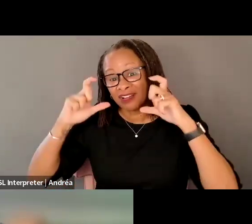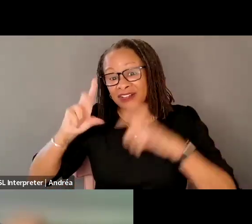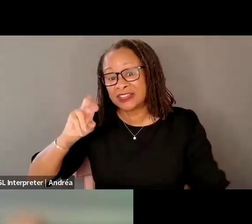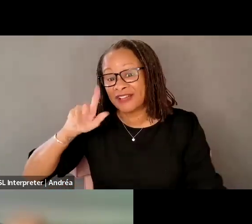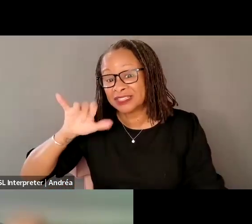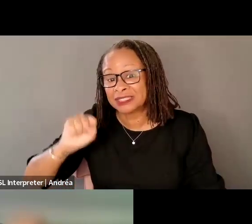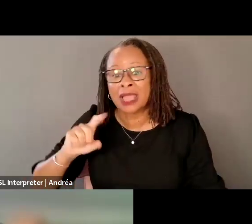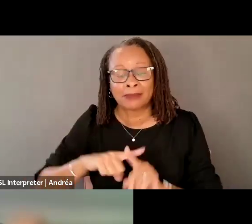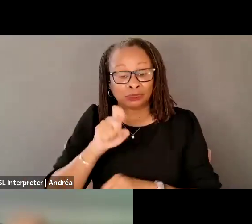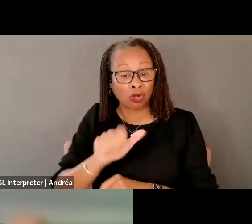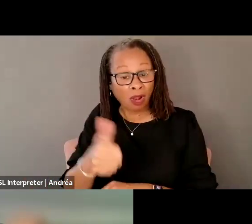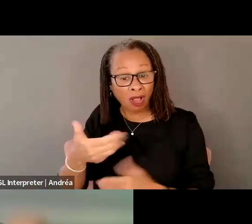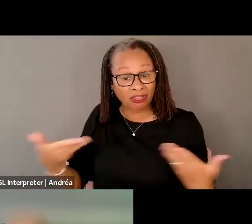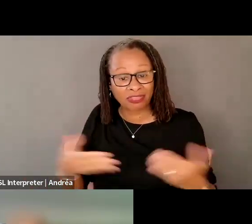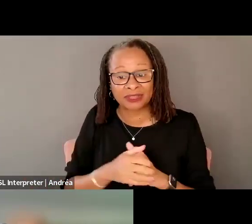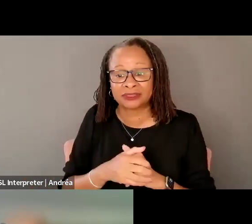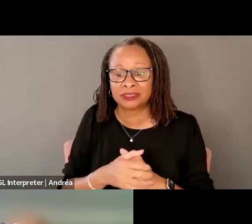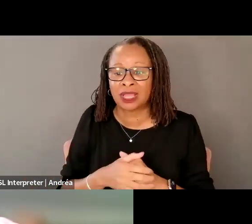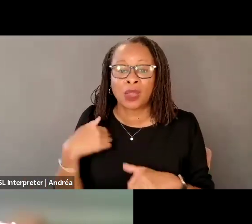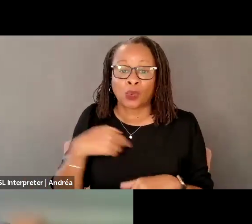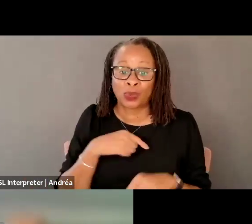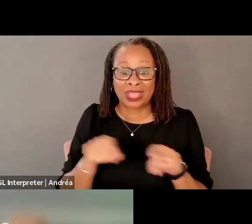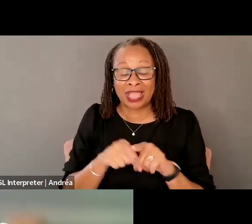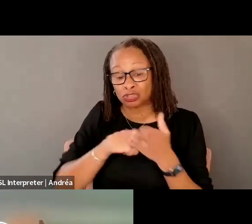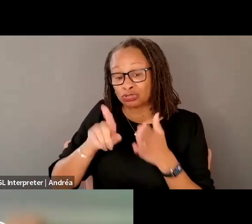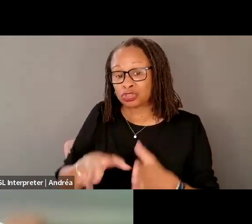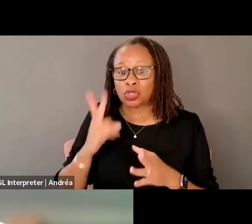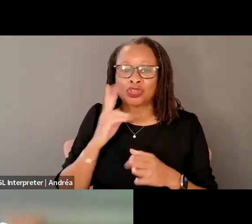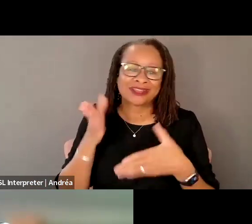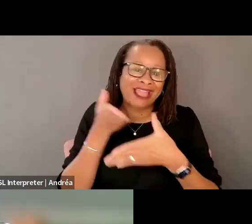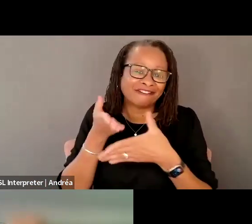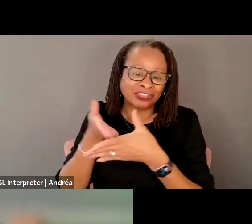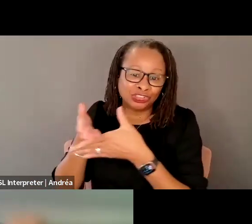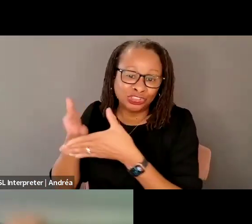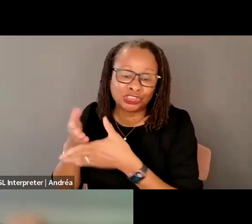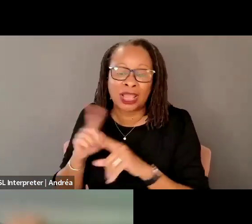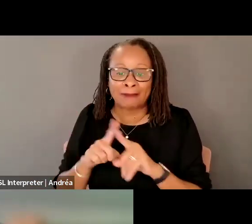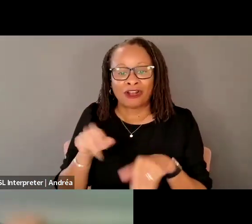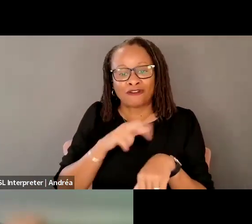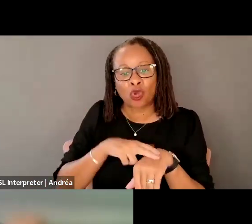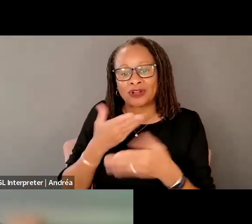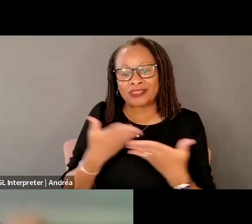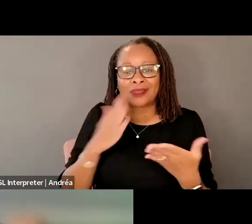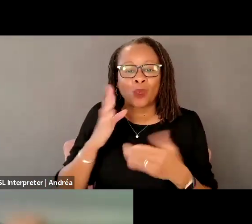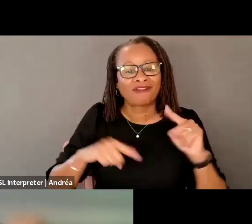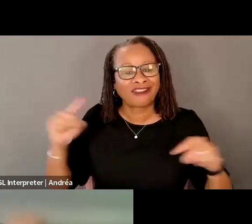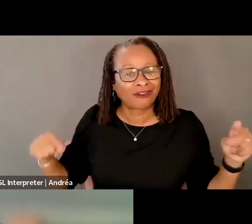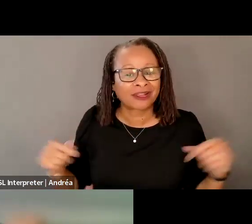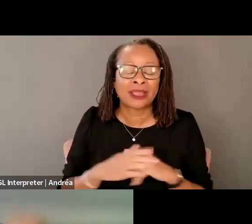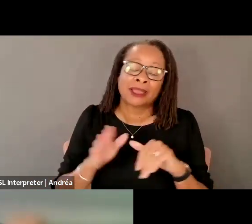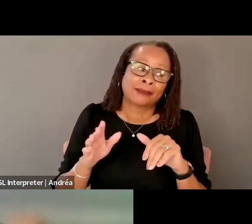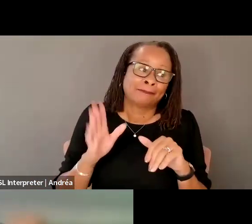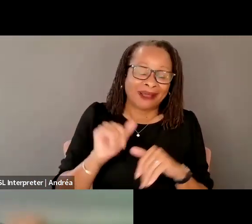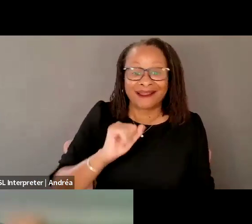I'm sure there are others where, we as researchers tend to look in averages, but of course, things are going to vary by